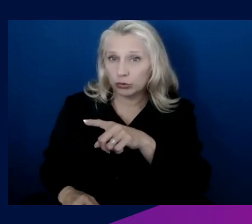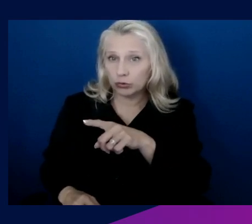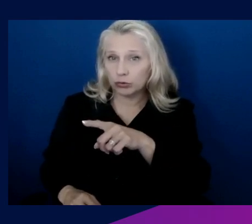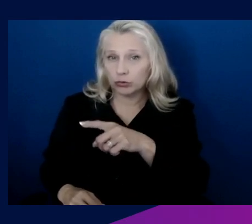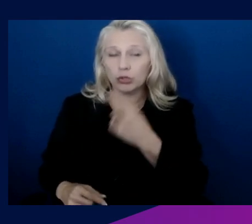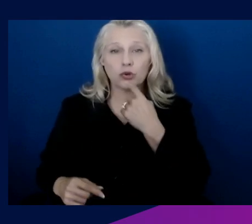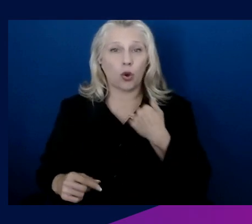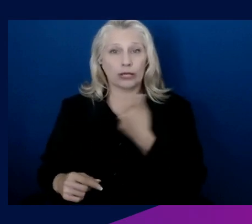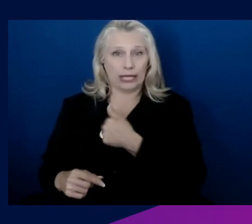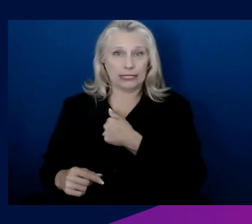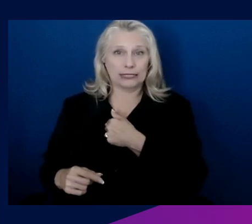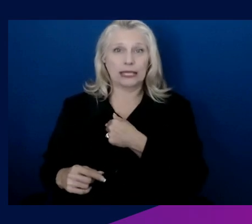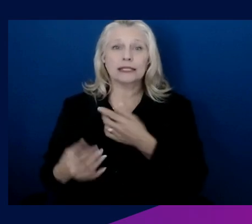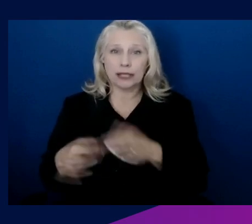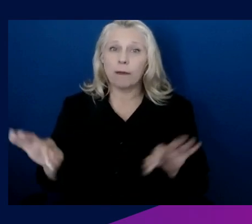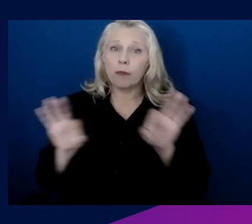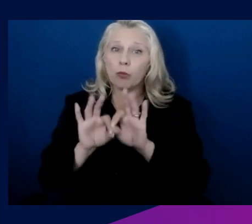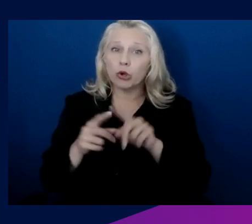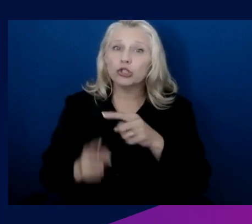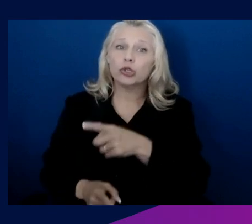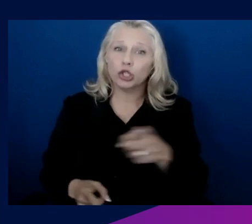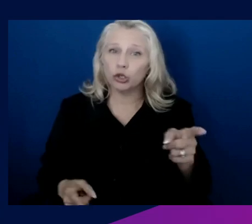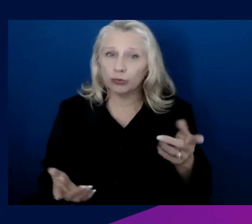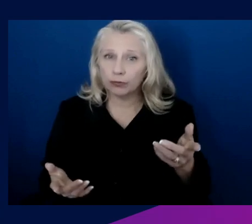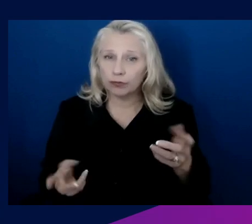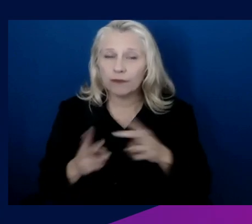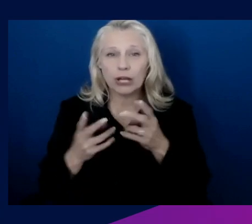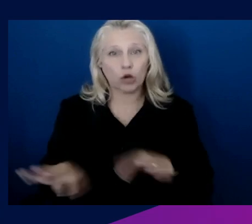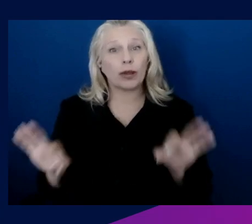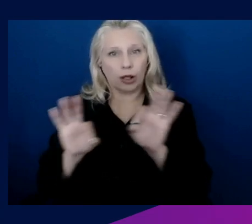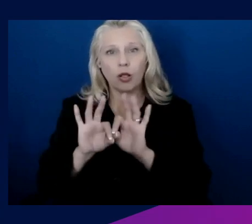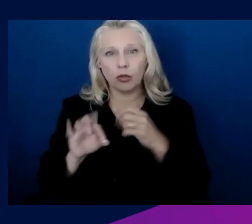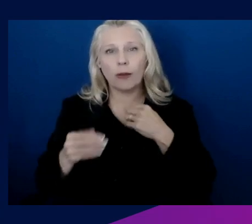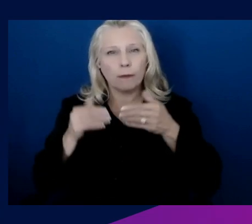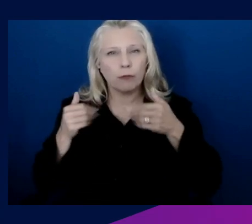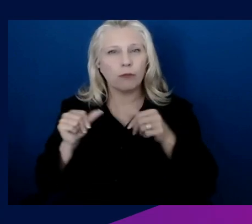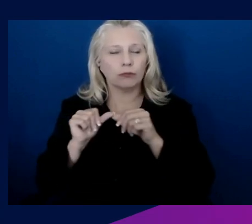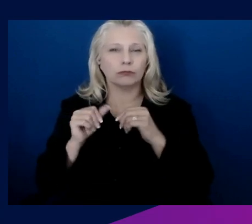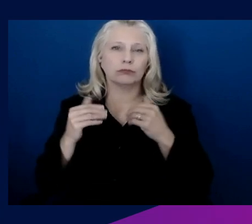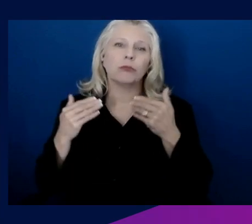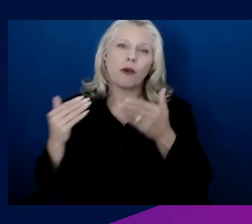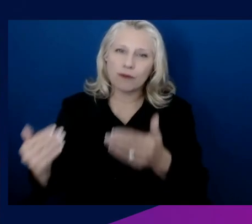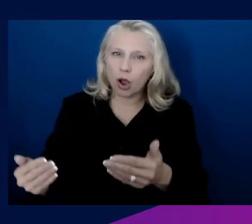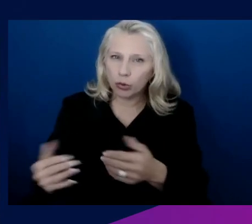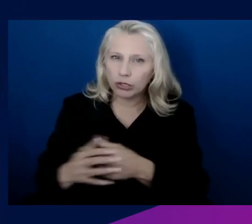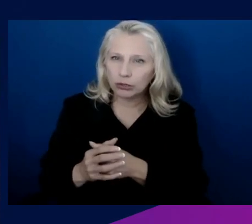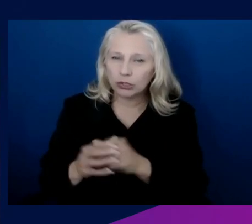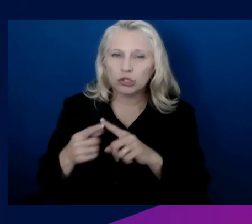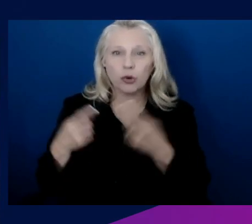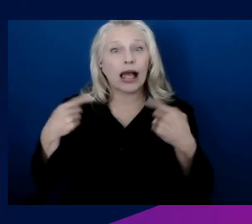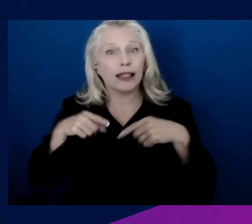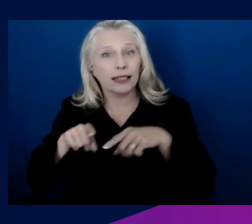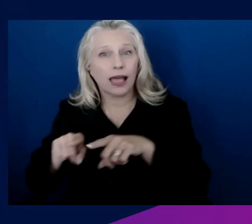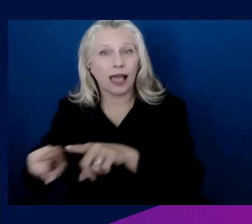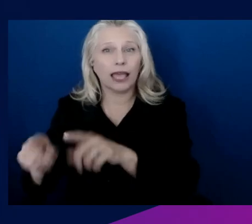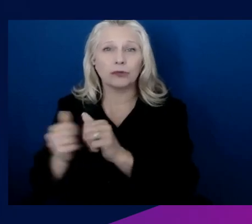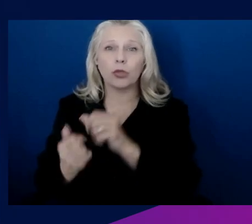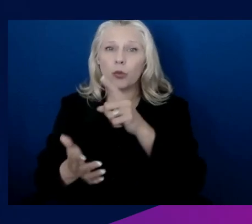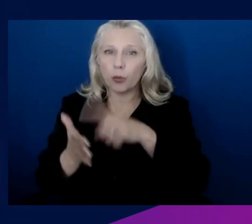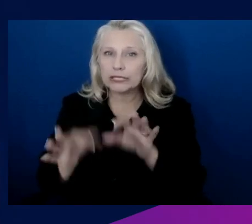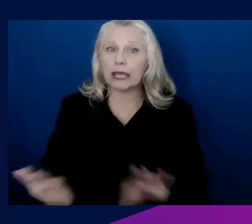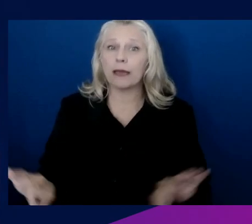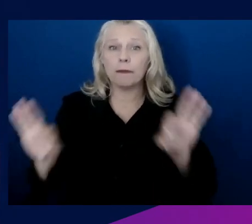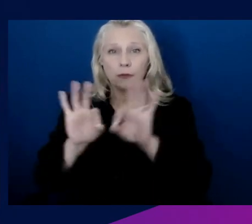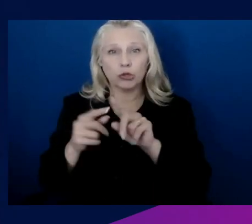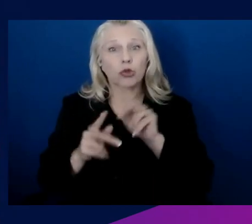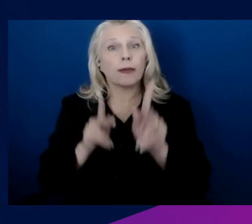us is important to you, because it's really critical as we move forward that we're able to align with what is important to the